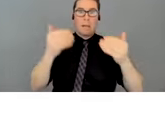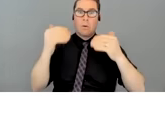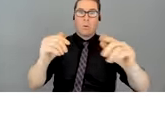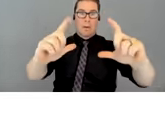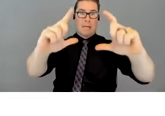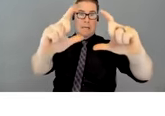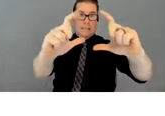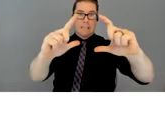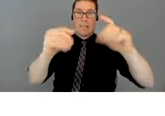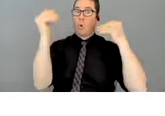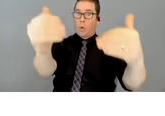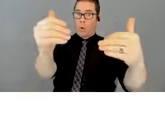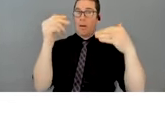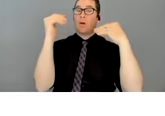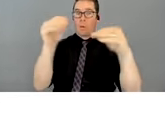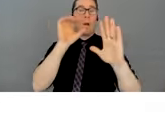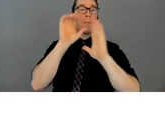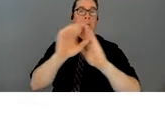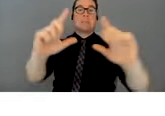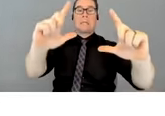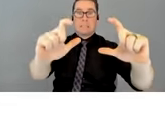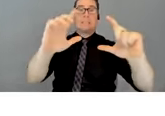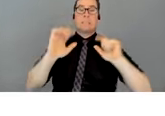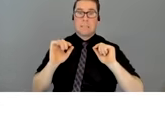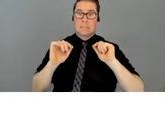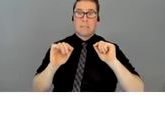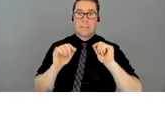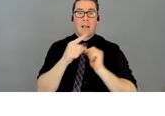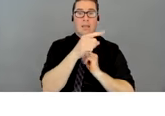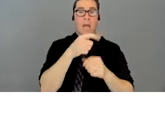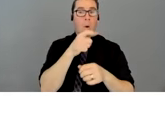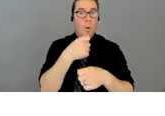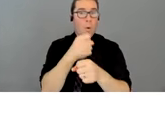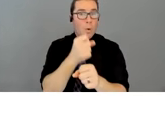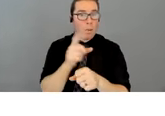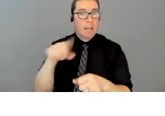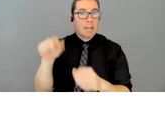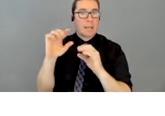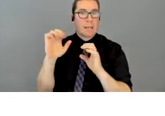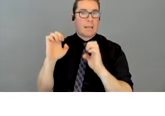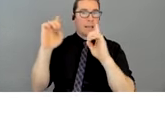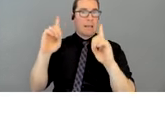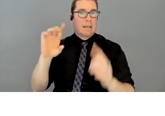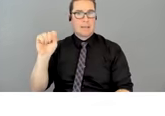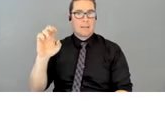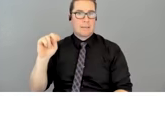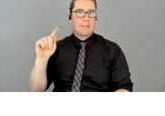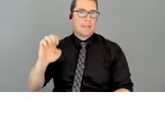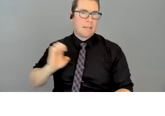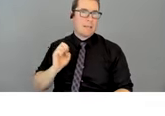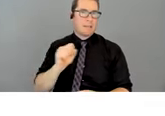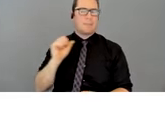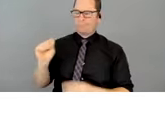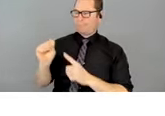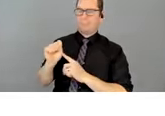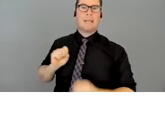of instructional deans and members of Academic Senate, and really talking about, you know, how do we look